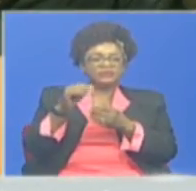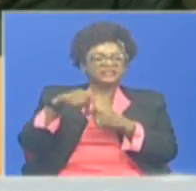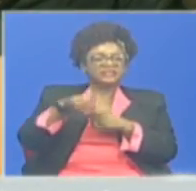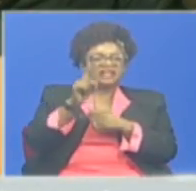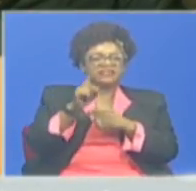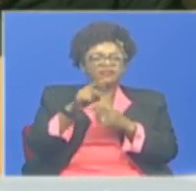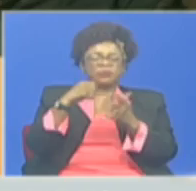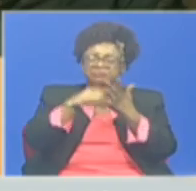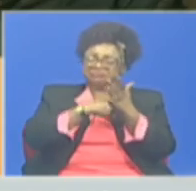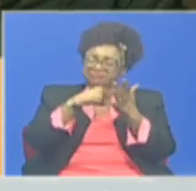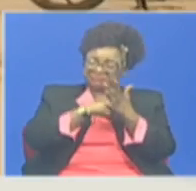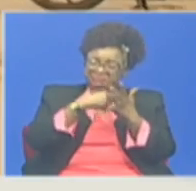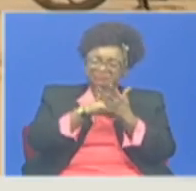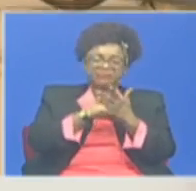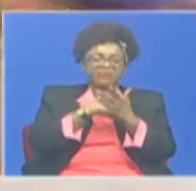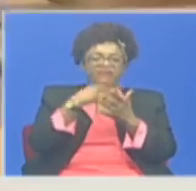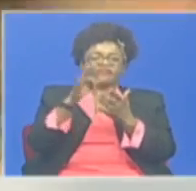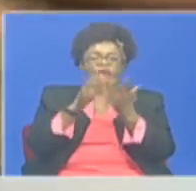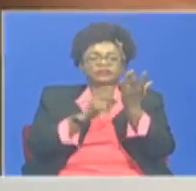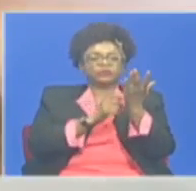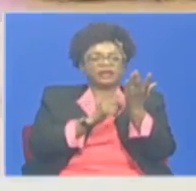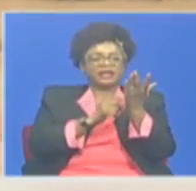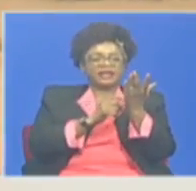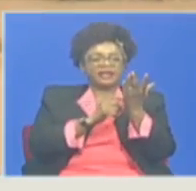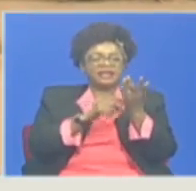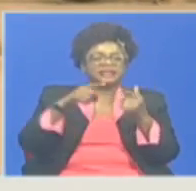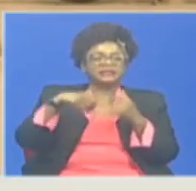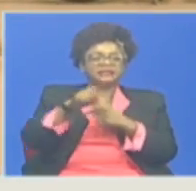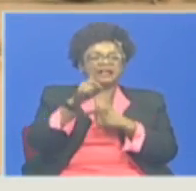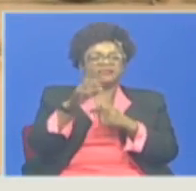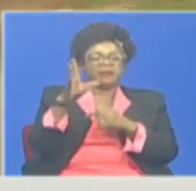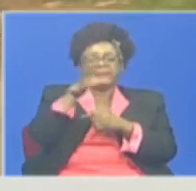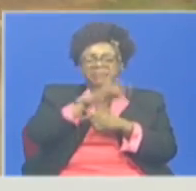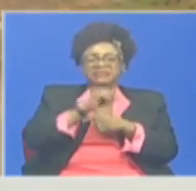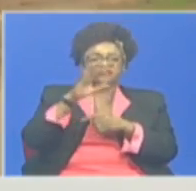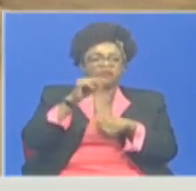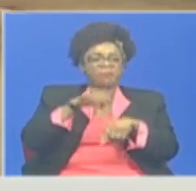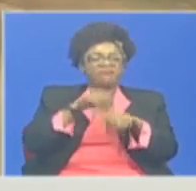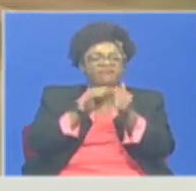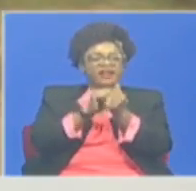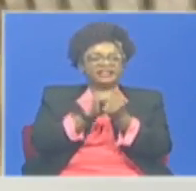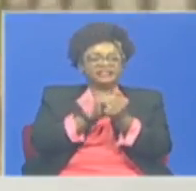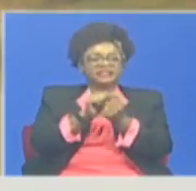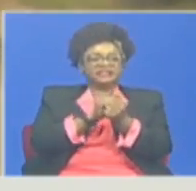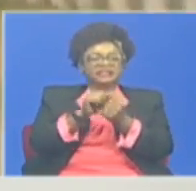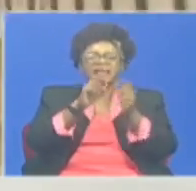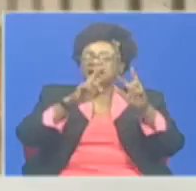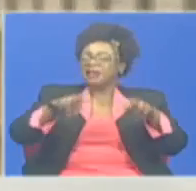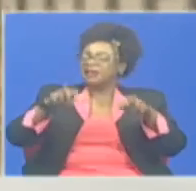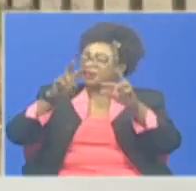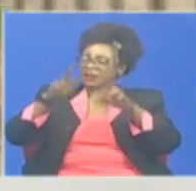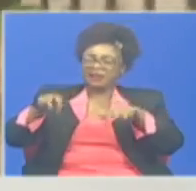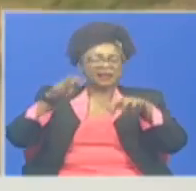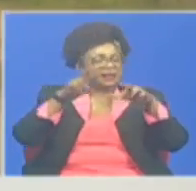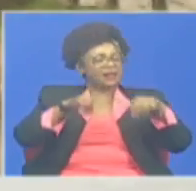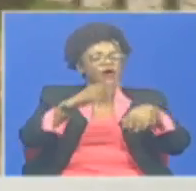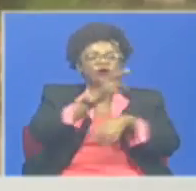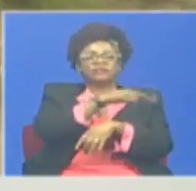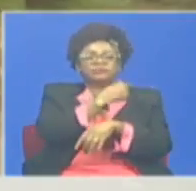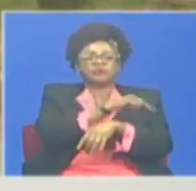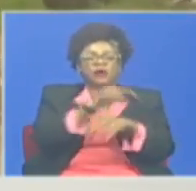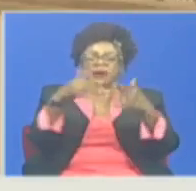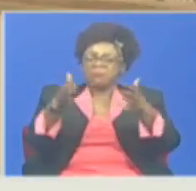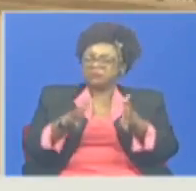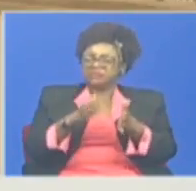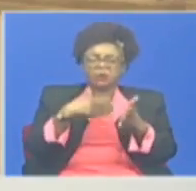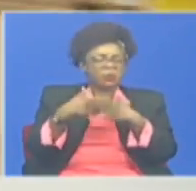mtetezi wa lugha ya Kiswahili. Walibora had been missing since Friday. They had searched in hospitals and morgues without much